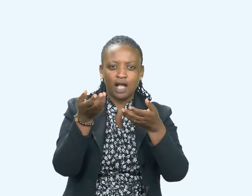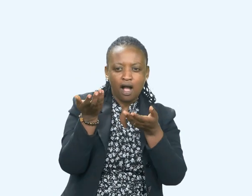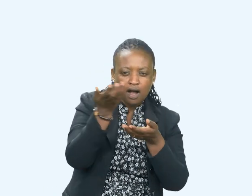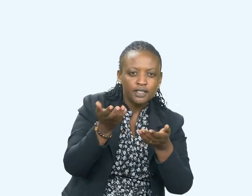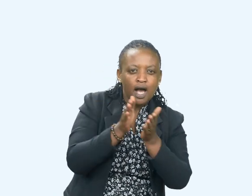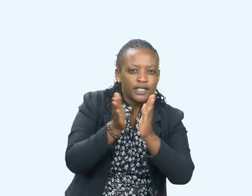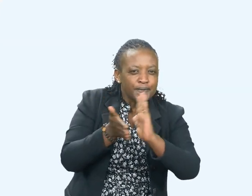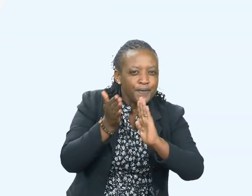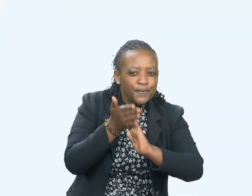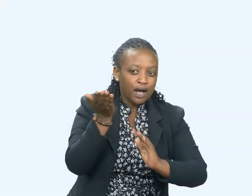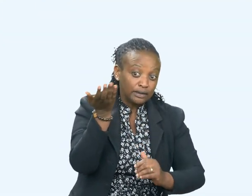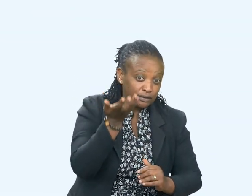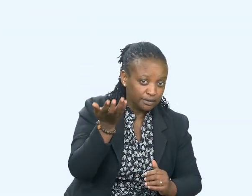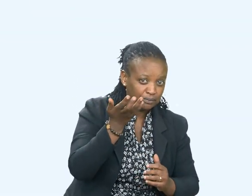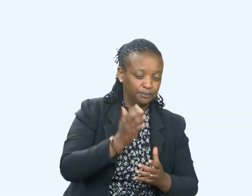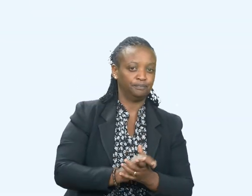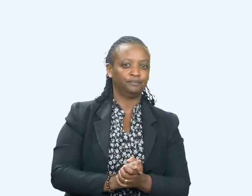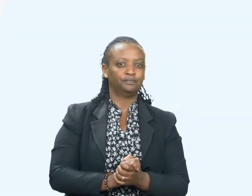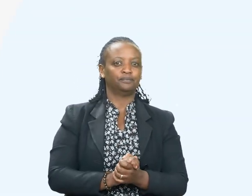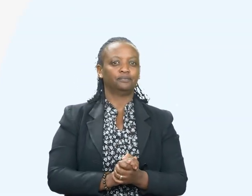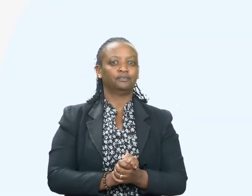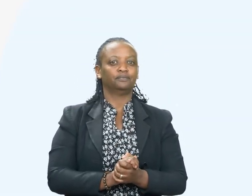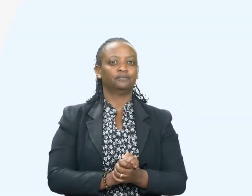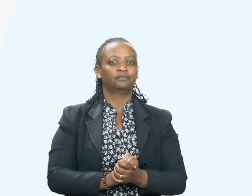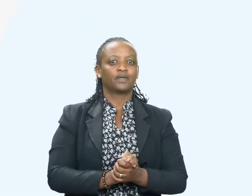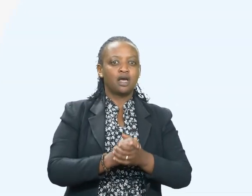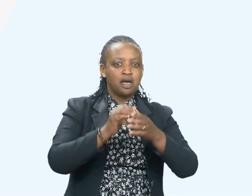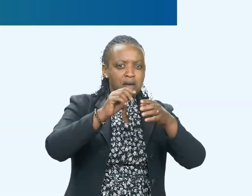flexible access, and quick assessments.